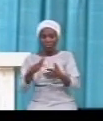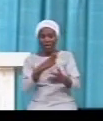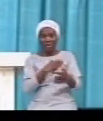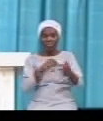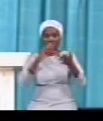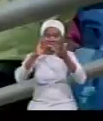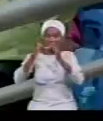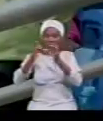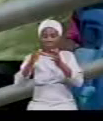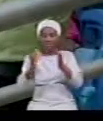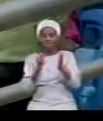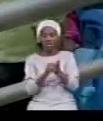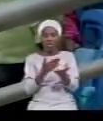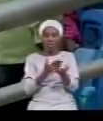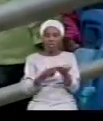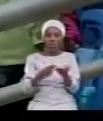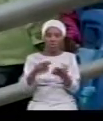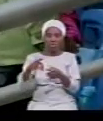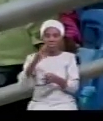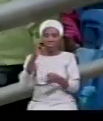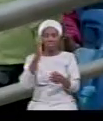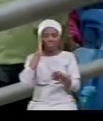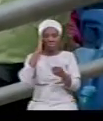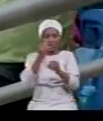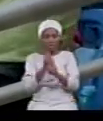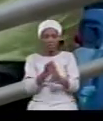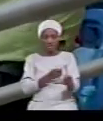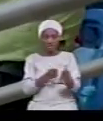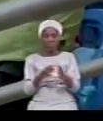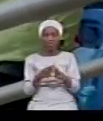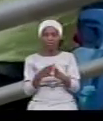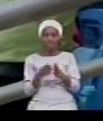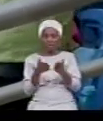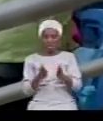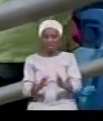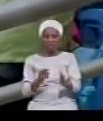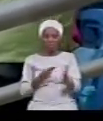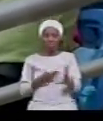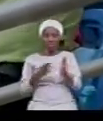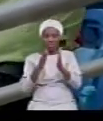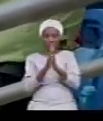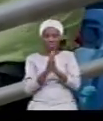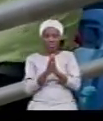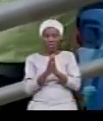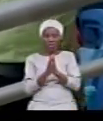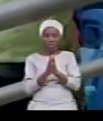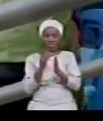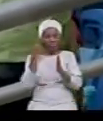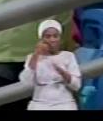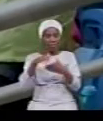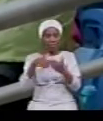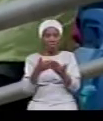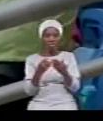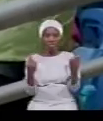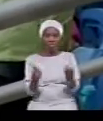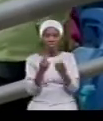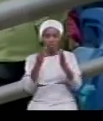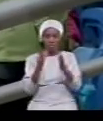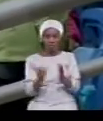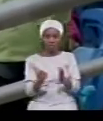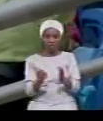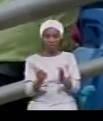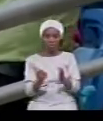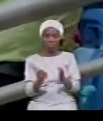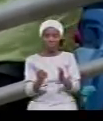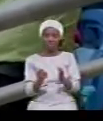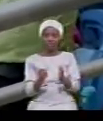will take full control, that there will be no problem with the transmission. Let's pray, committing all the singers, that God will inspire them. Let's pray